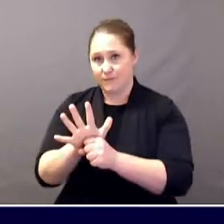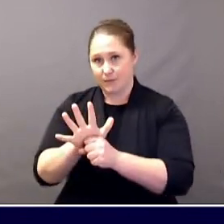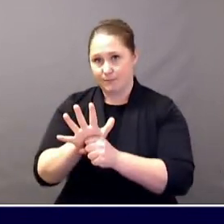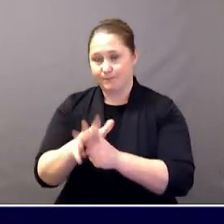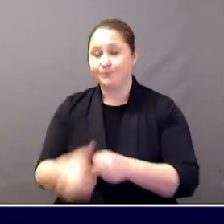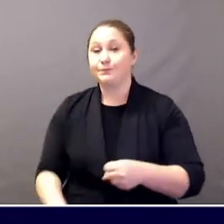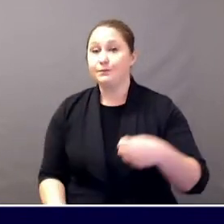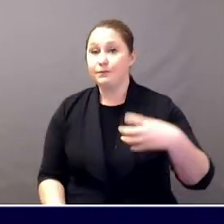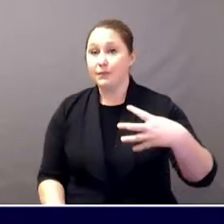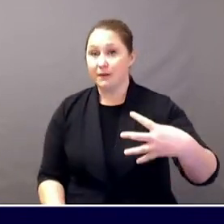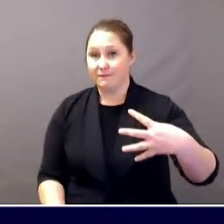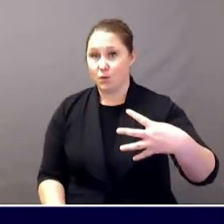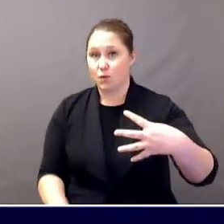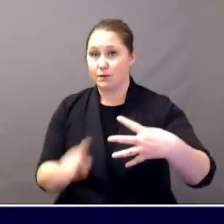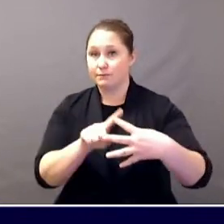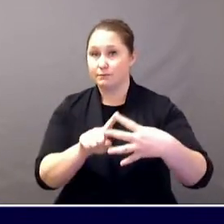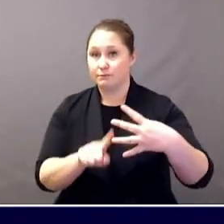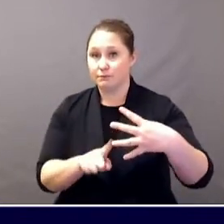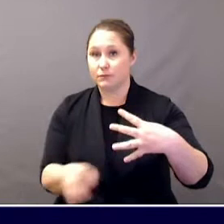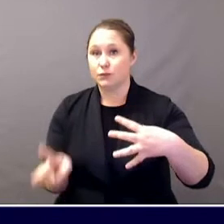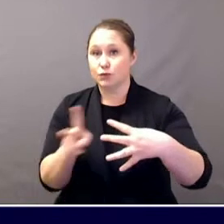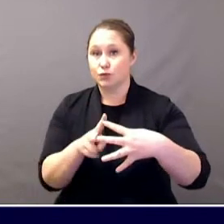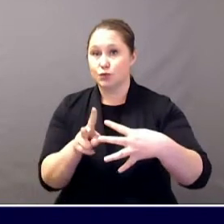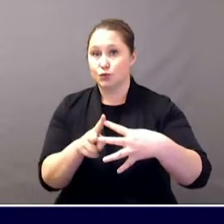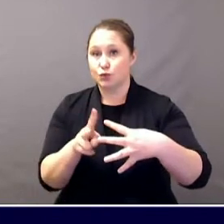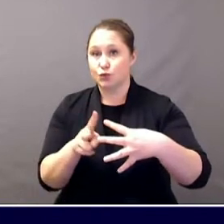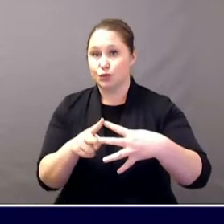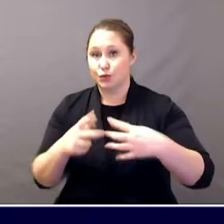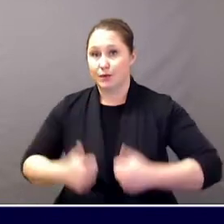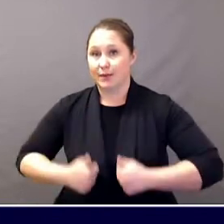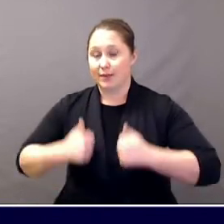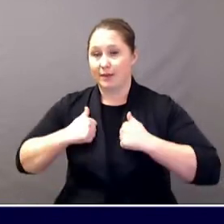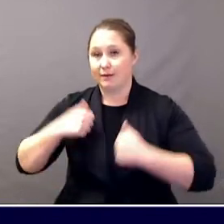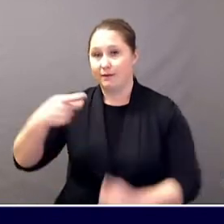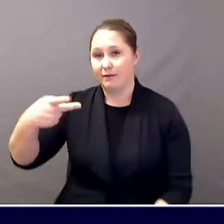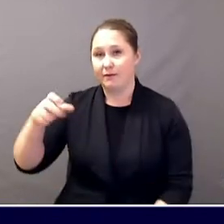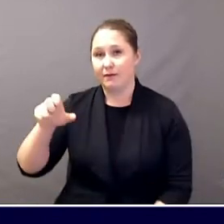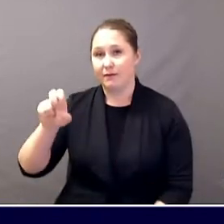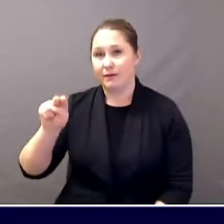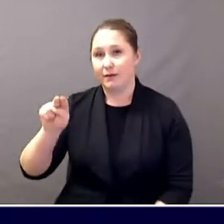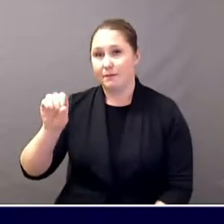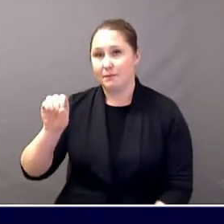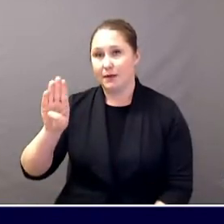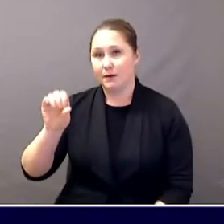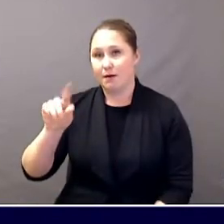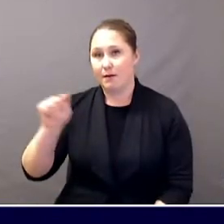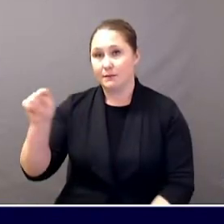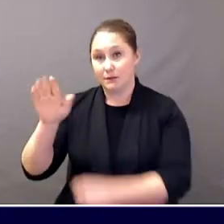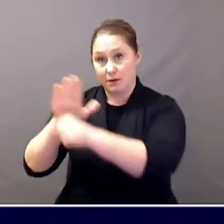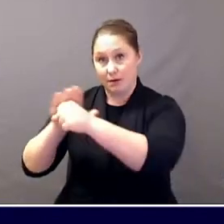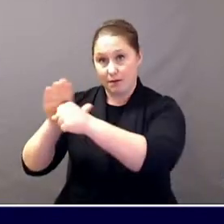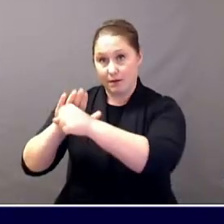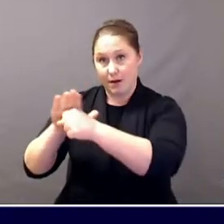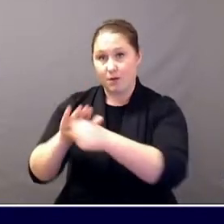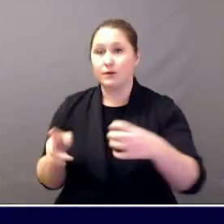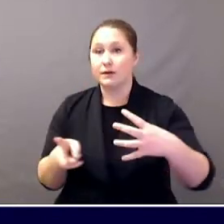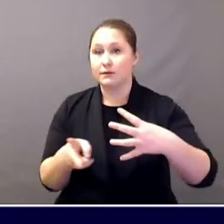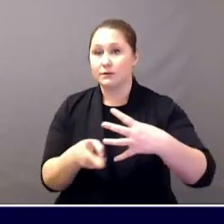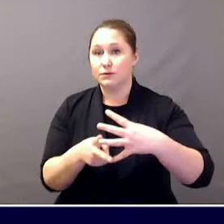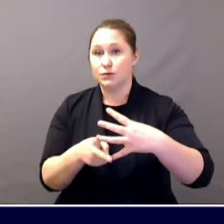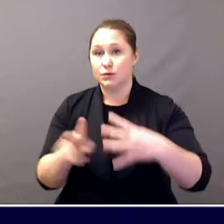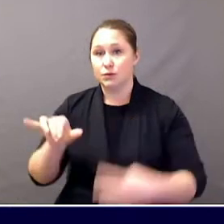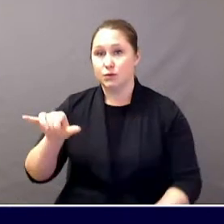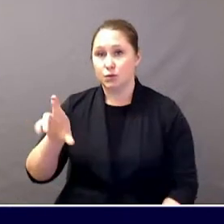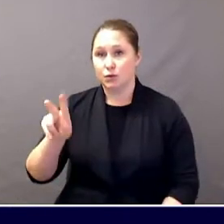4 deaths include 2 residents of Penobscot County and 2 residents of York County. 3 of the people who died